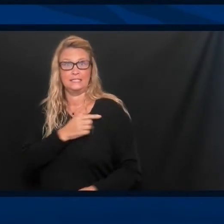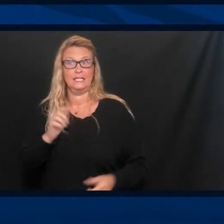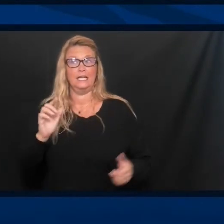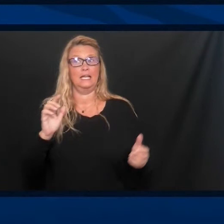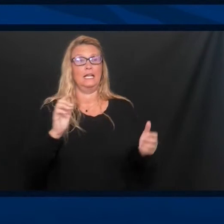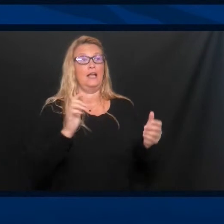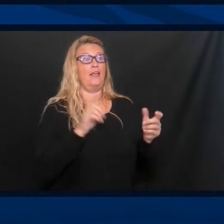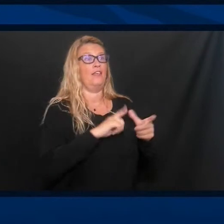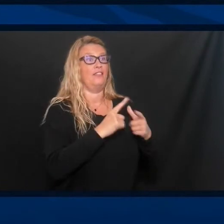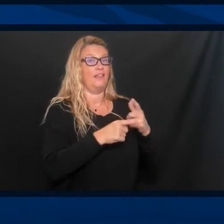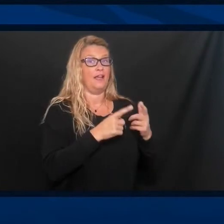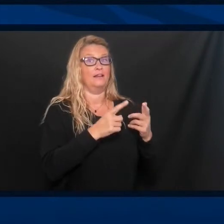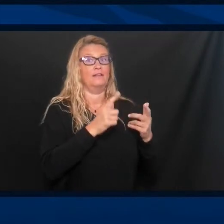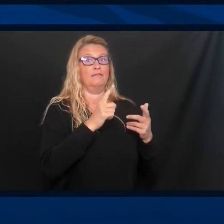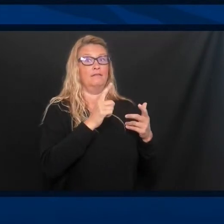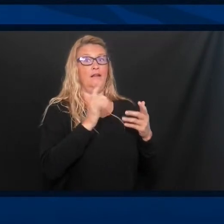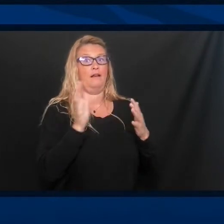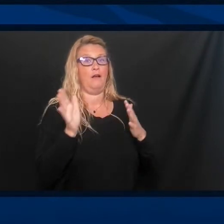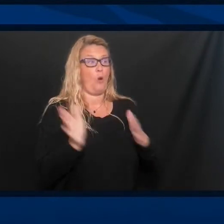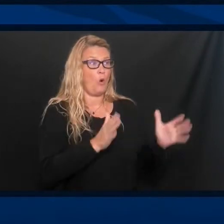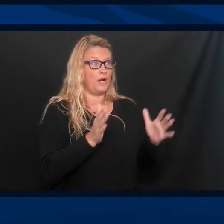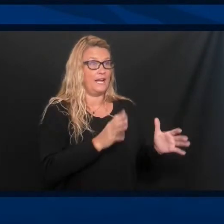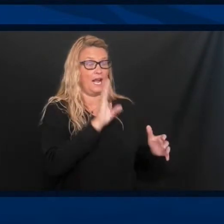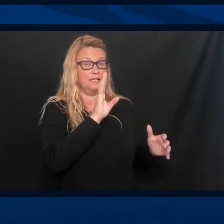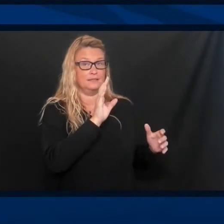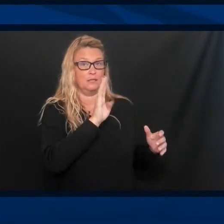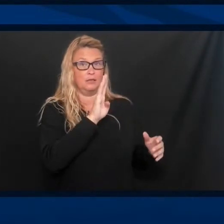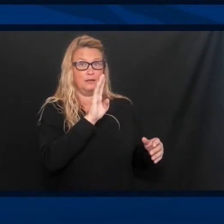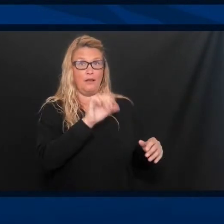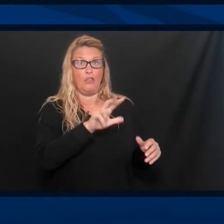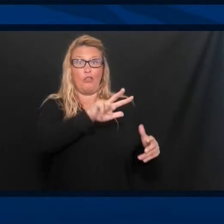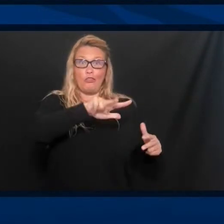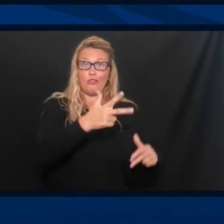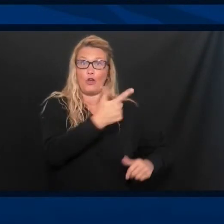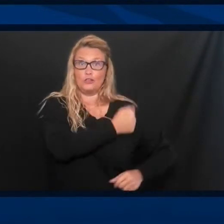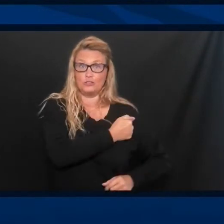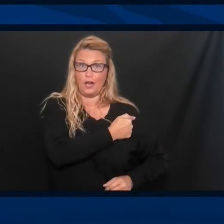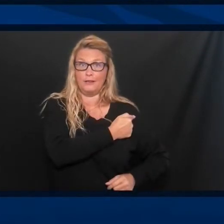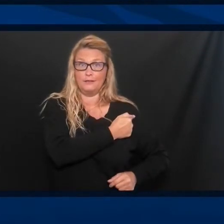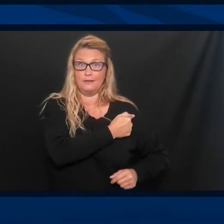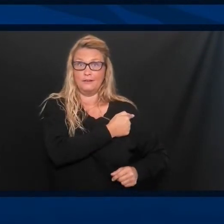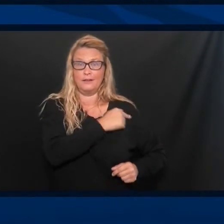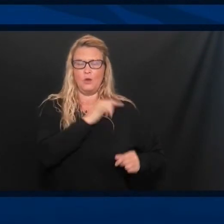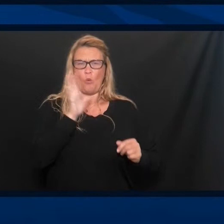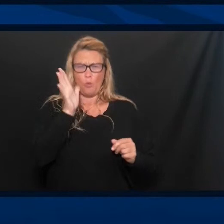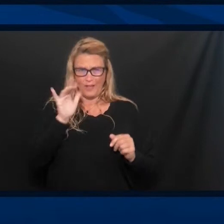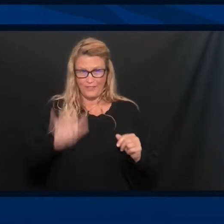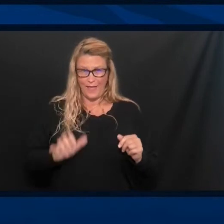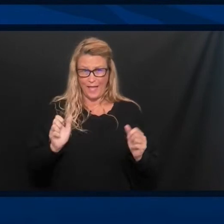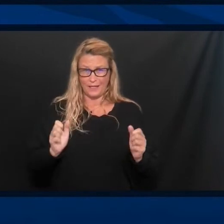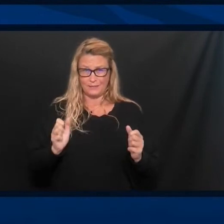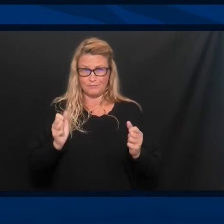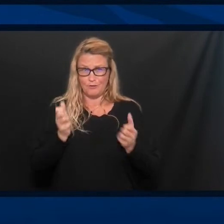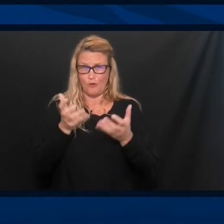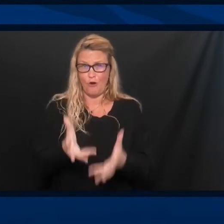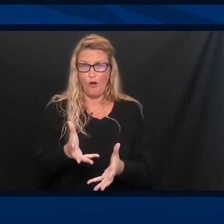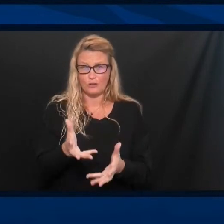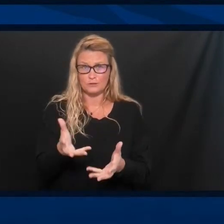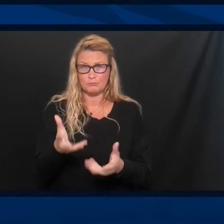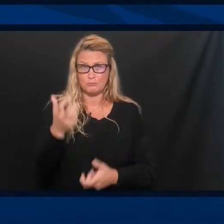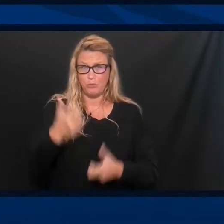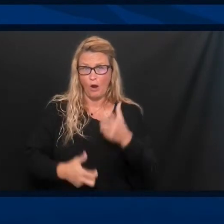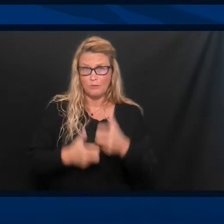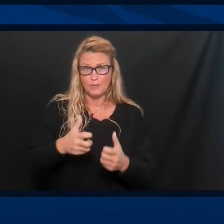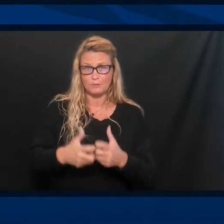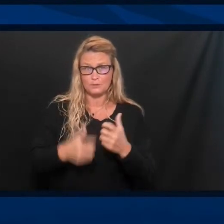already vaccinated a booster shot? And is that going to cause any problems with the amount of stock that we have on hand at